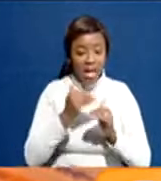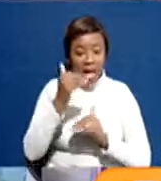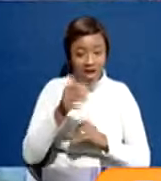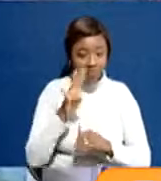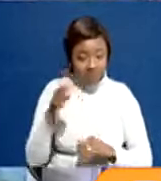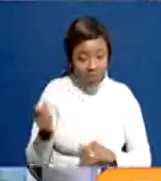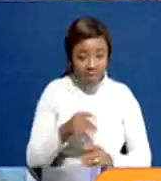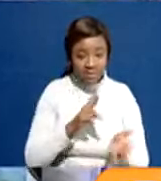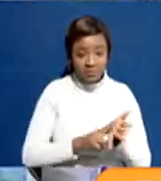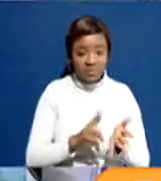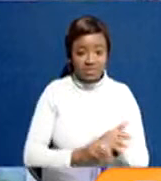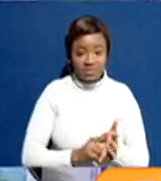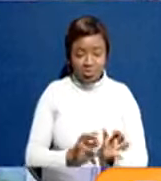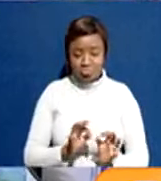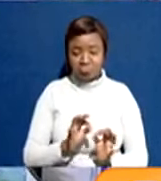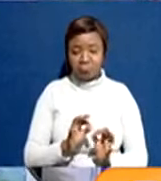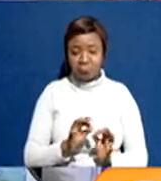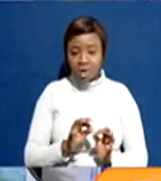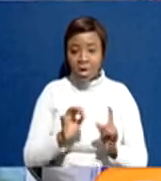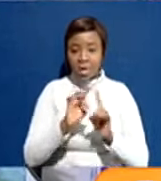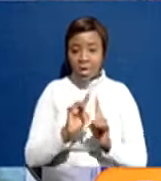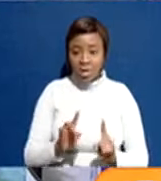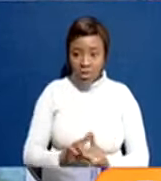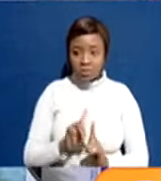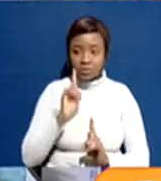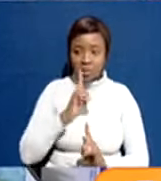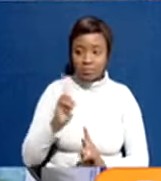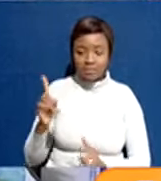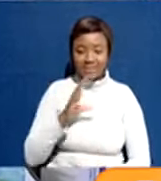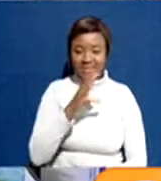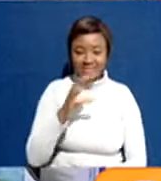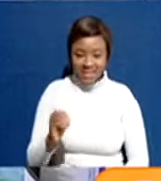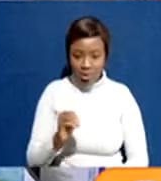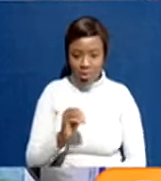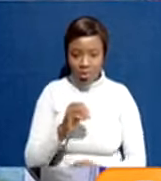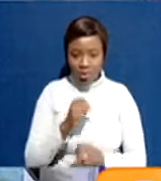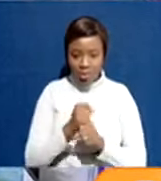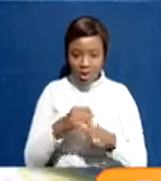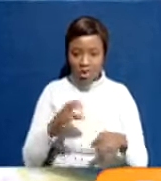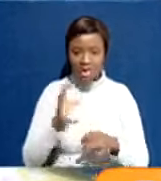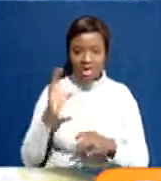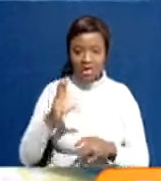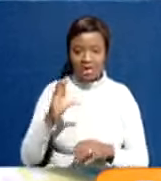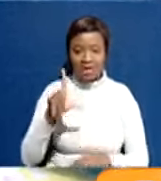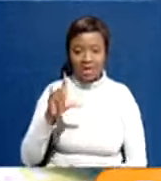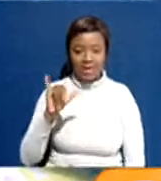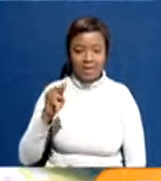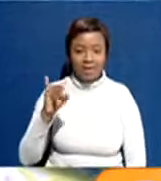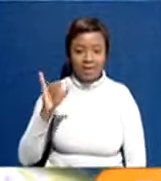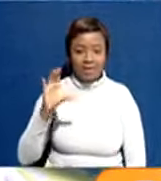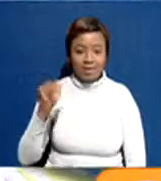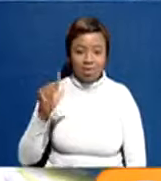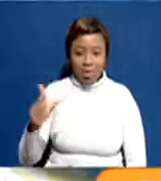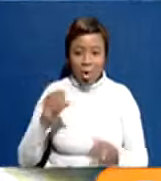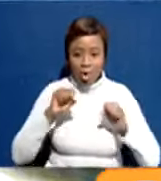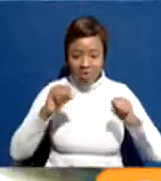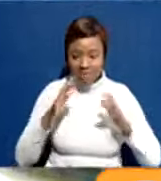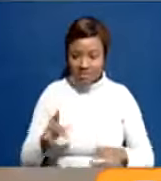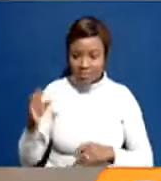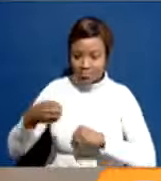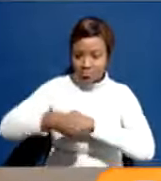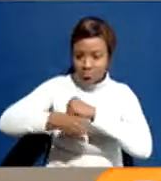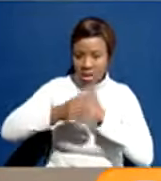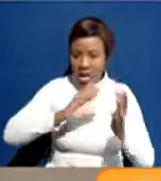inception. Nicodemus Ombuge, a clinical officer at the Chandaria Health Center, takes us through how a patient uses the